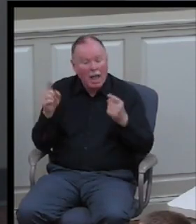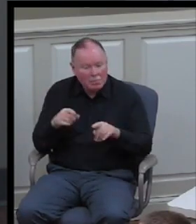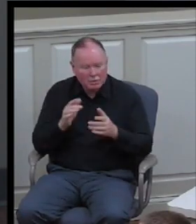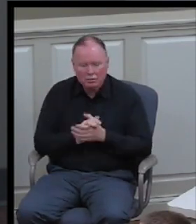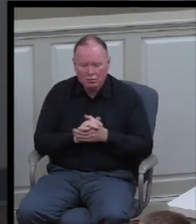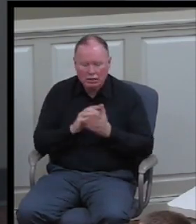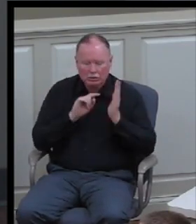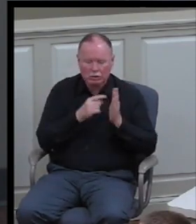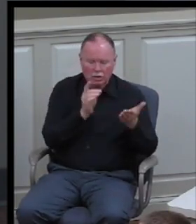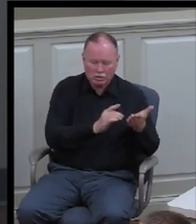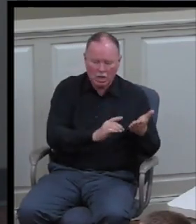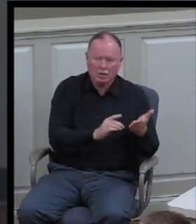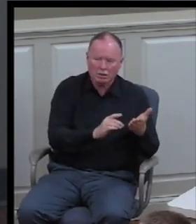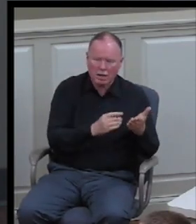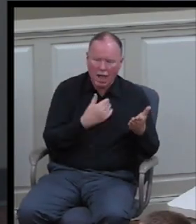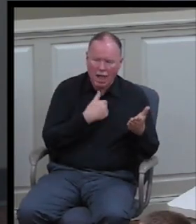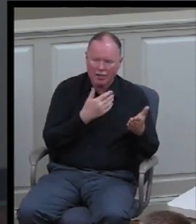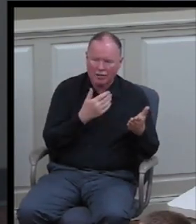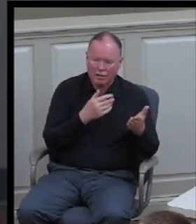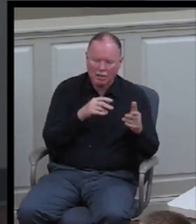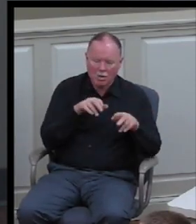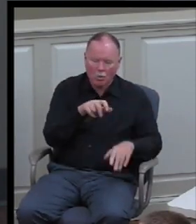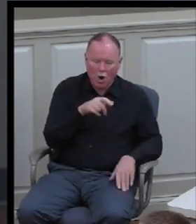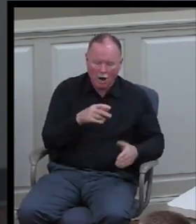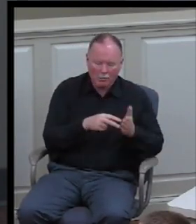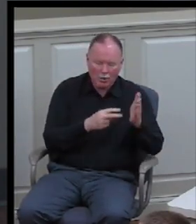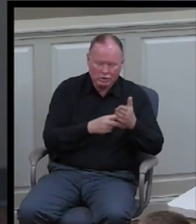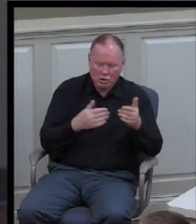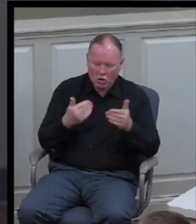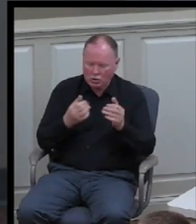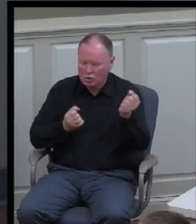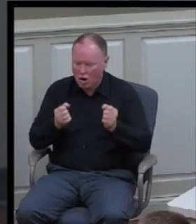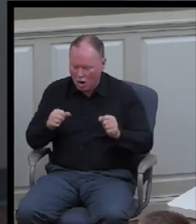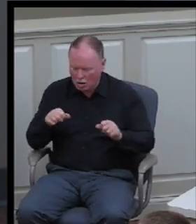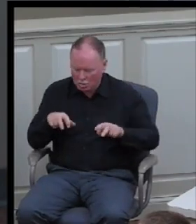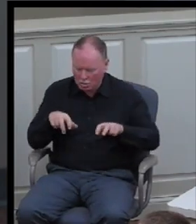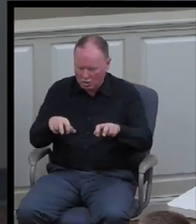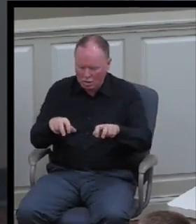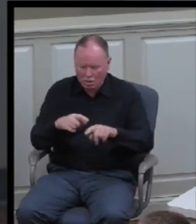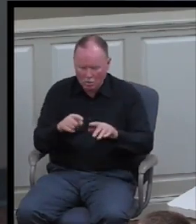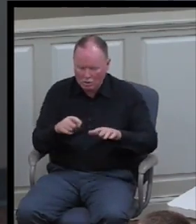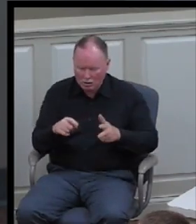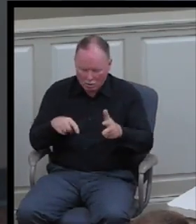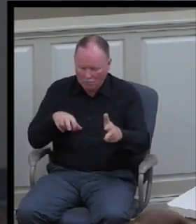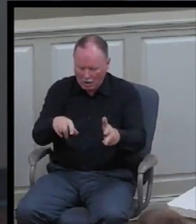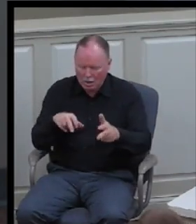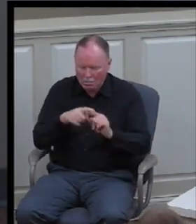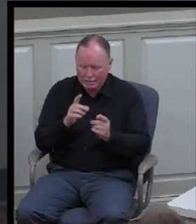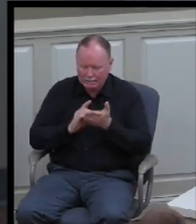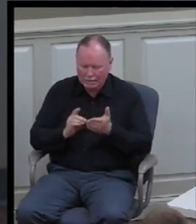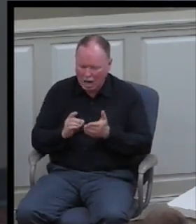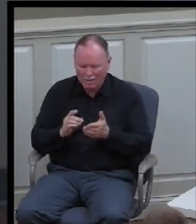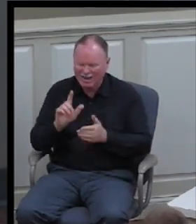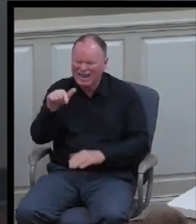the original design ideas had the pedestrian bridge closer to the vehicular bridge, but once the design phase of the design build